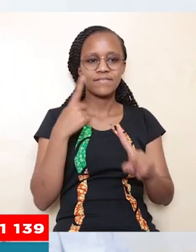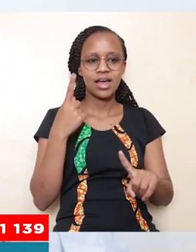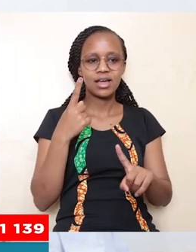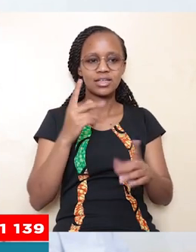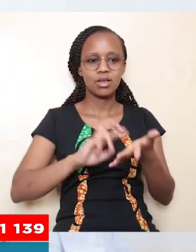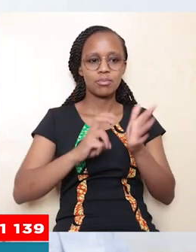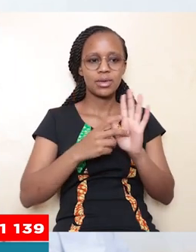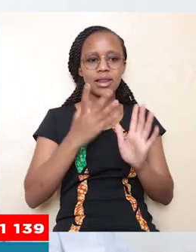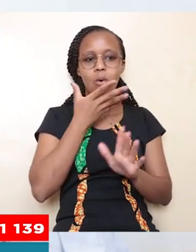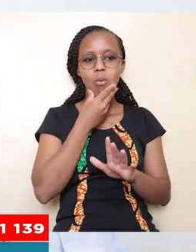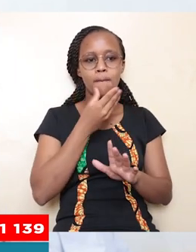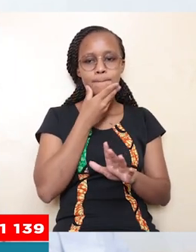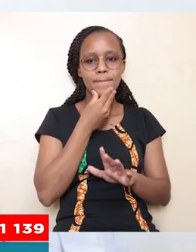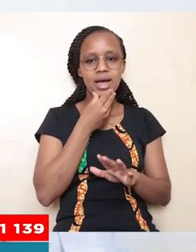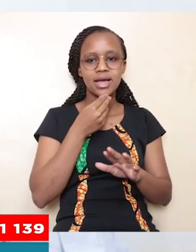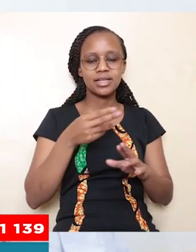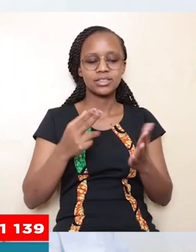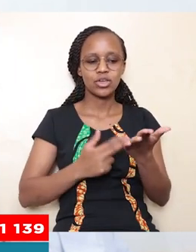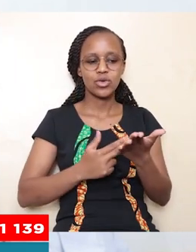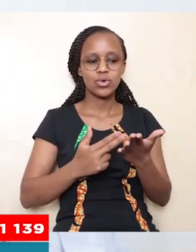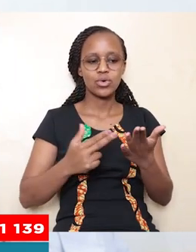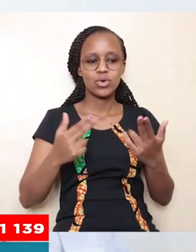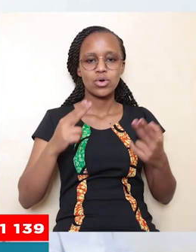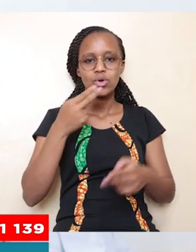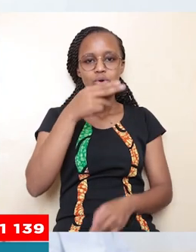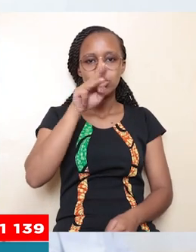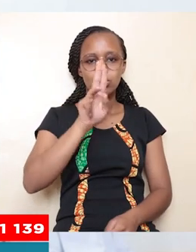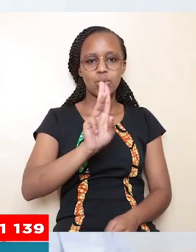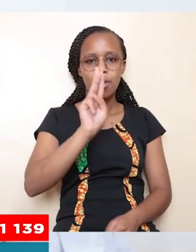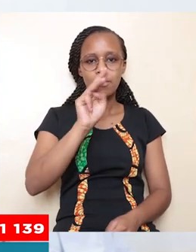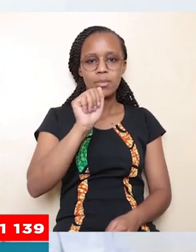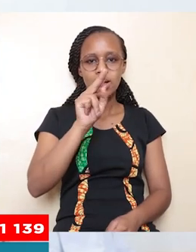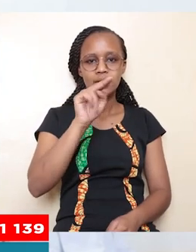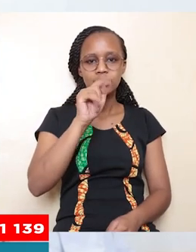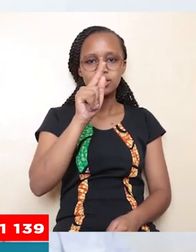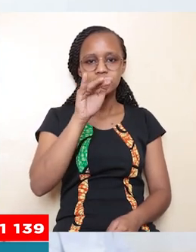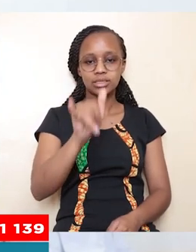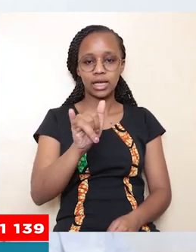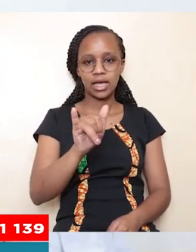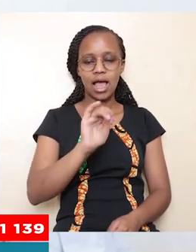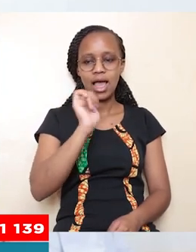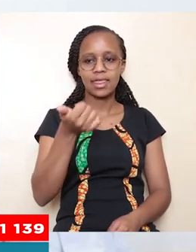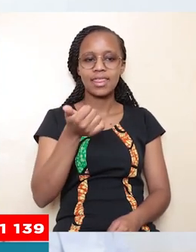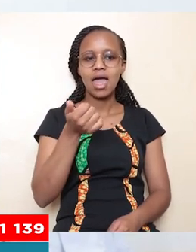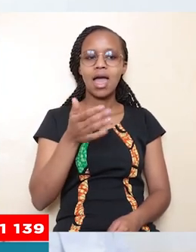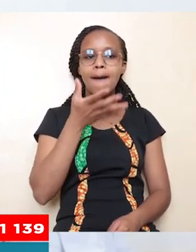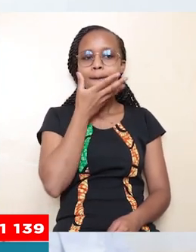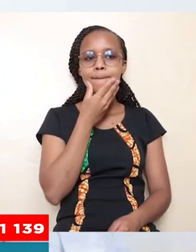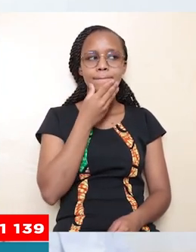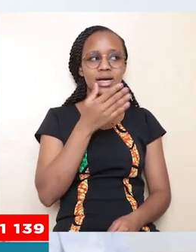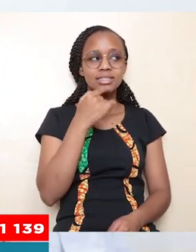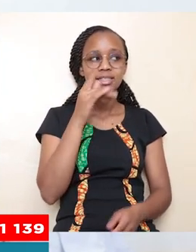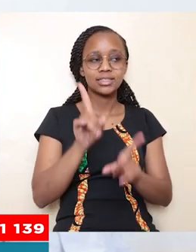the very first meaning of the word man is humanity. And then the other one, we can do the male gender. I'm saying